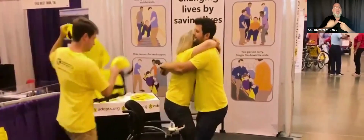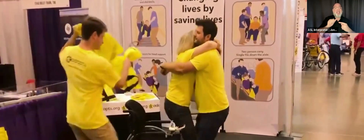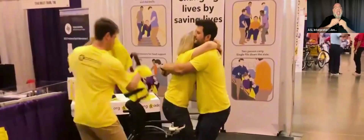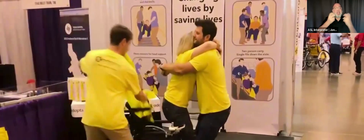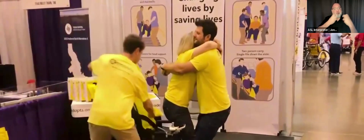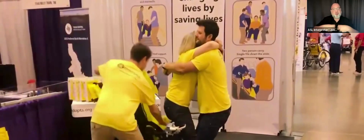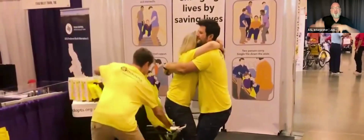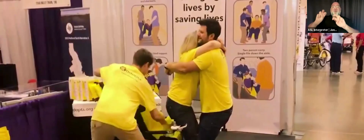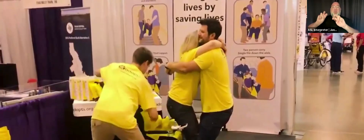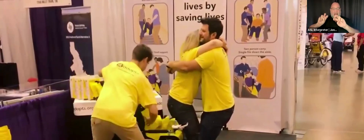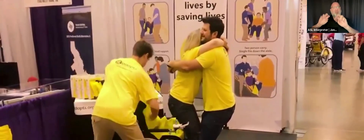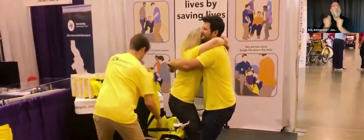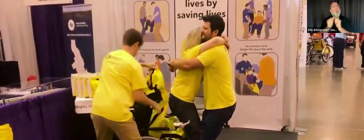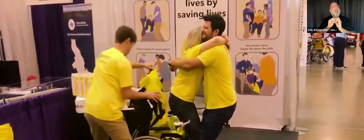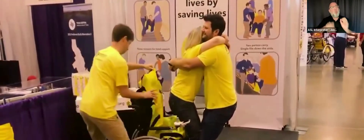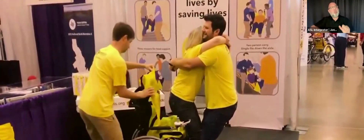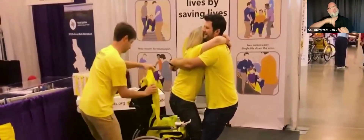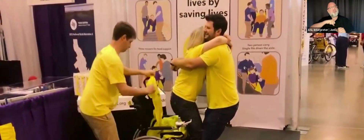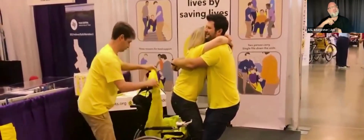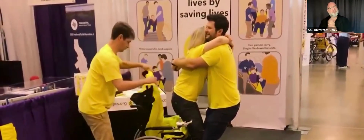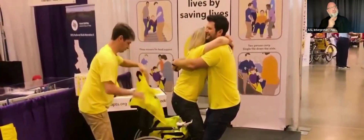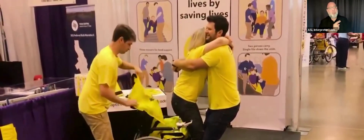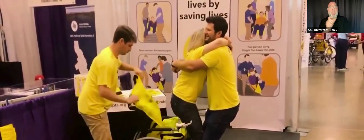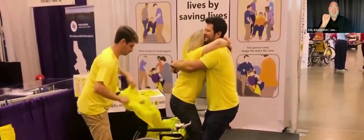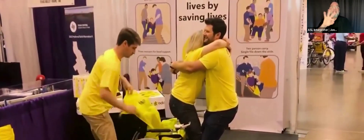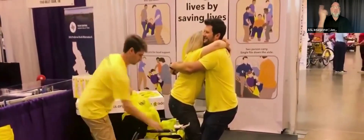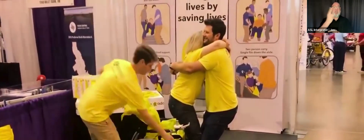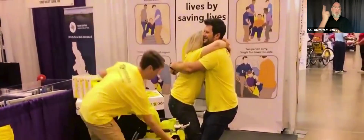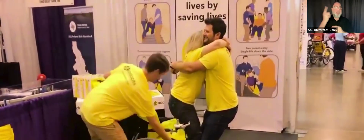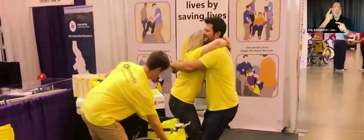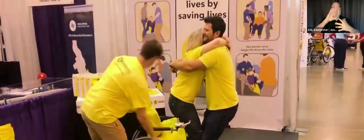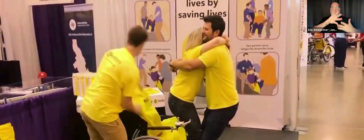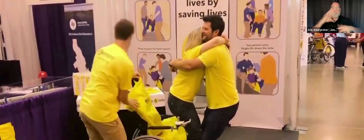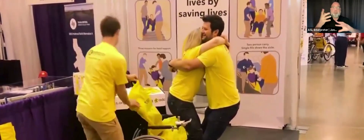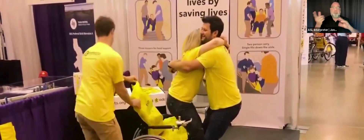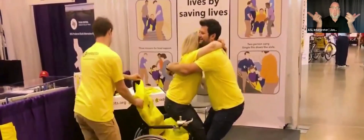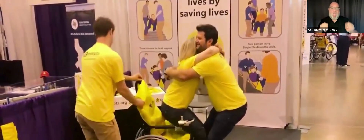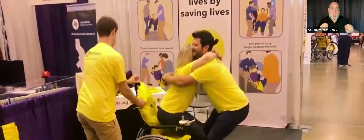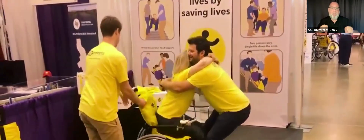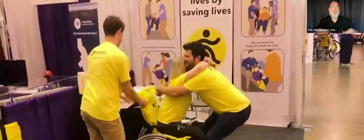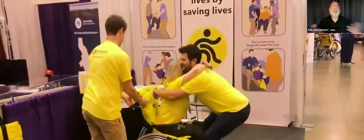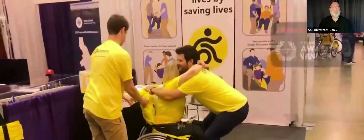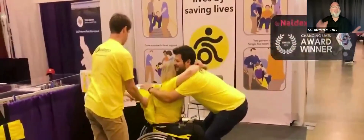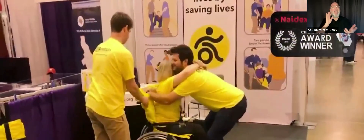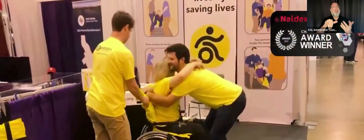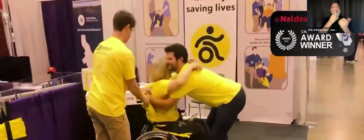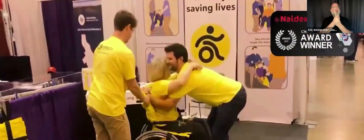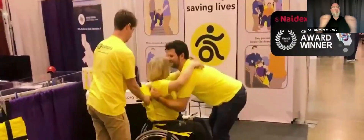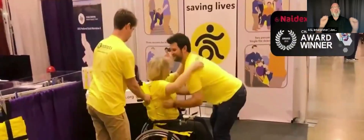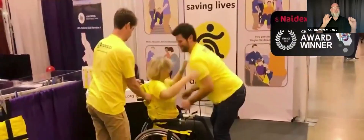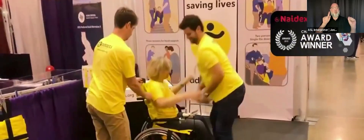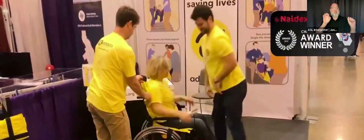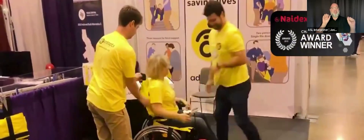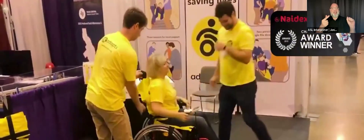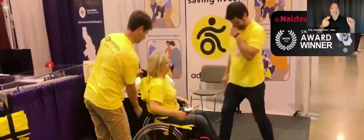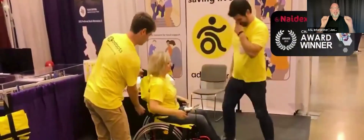dignity, especially when the unexpected happens. It's the rescue sling you can use every day.